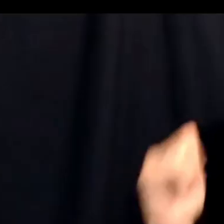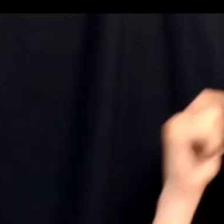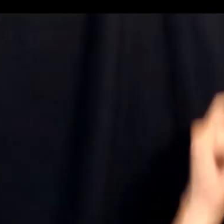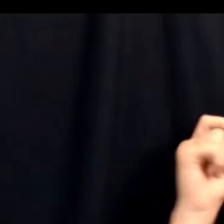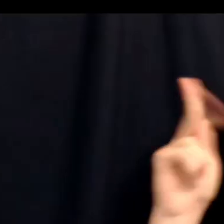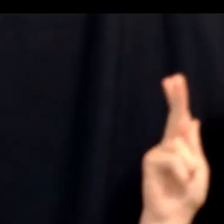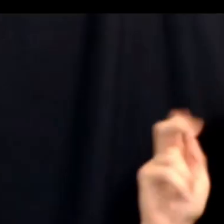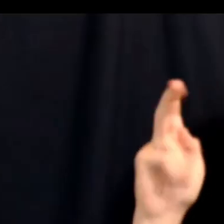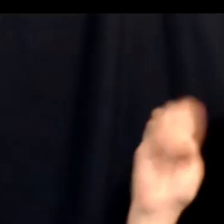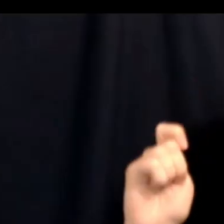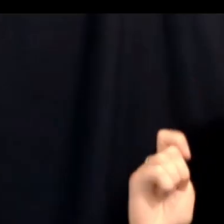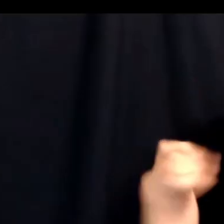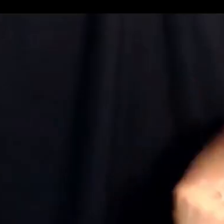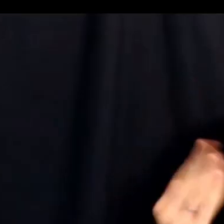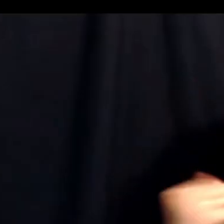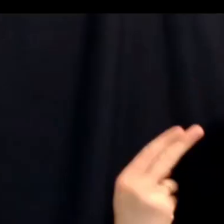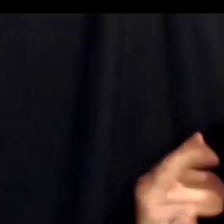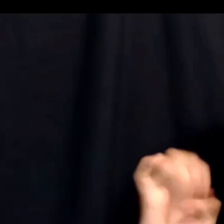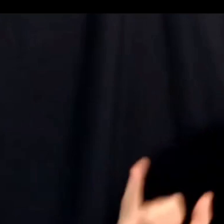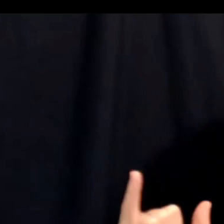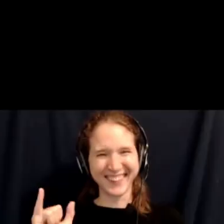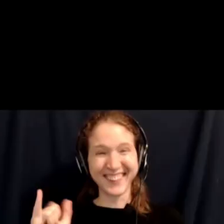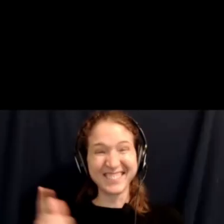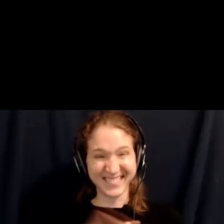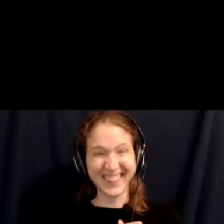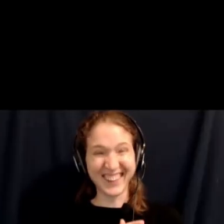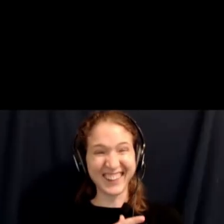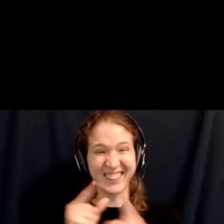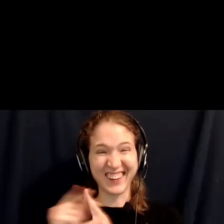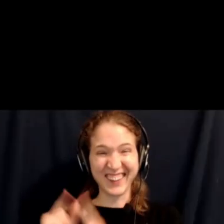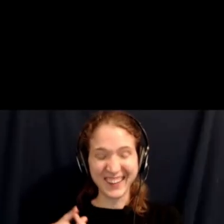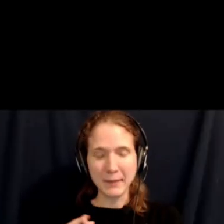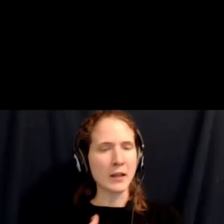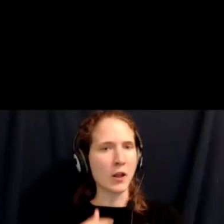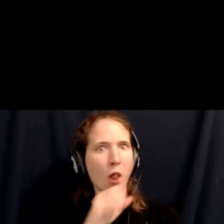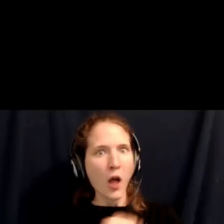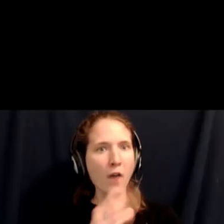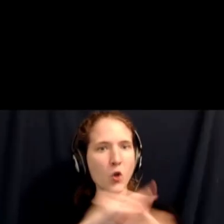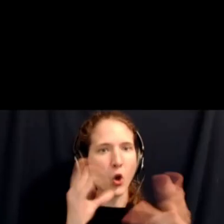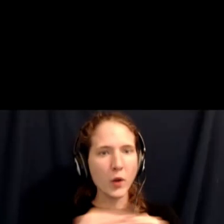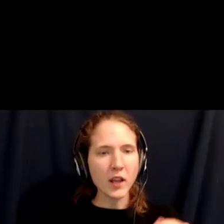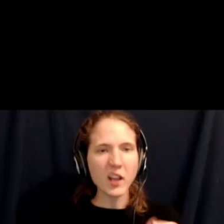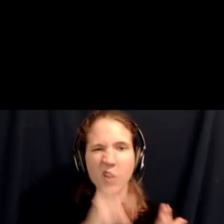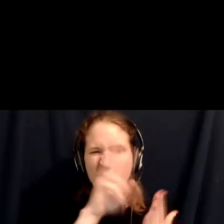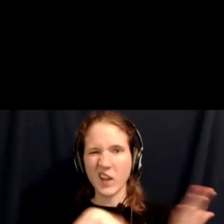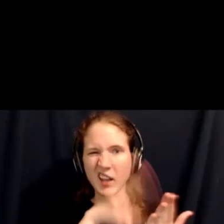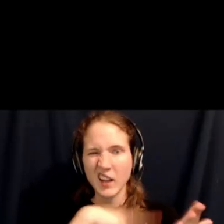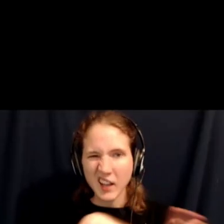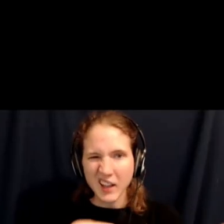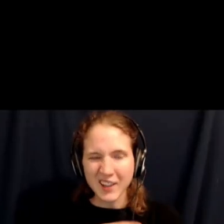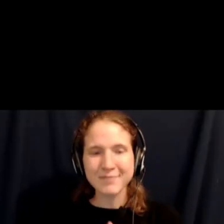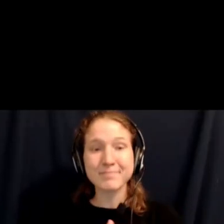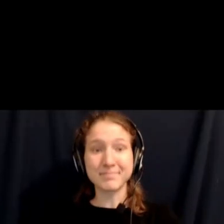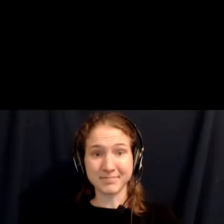So I I was a big storyteller. I loved reading. I mean, I read the way